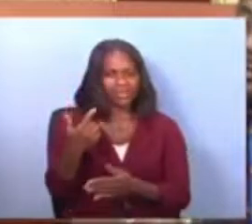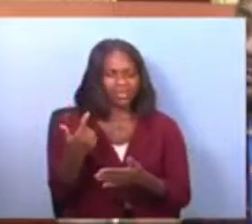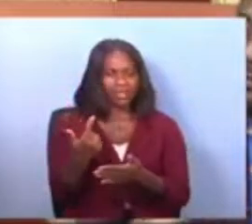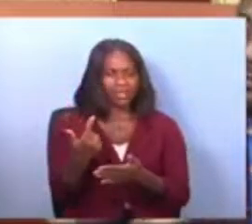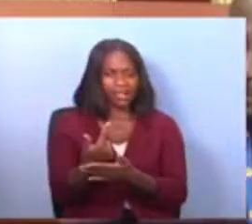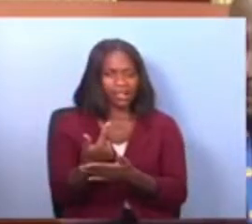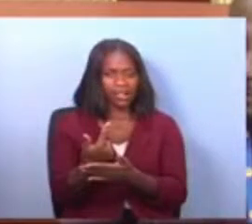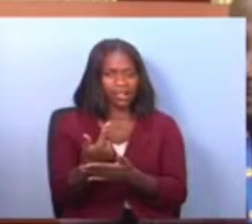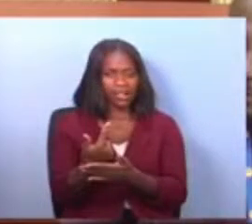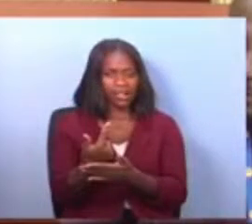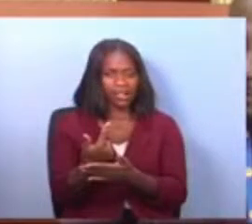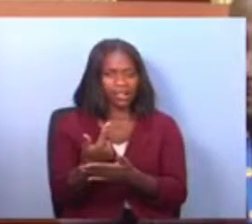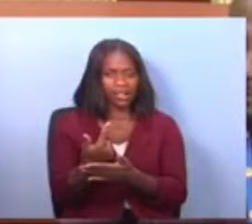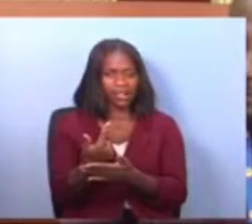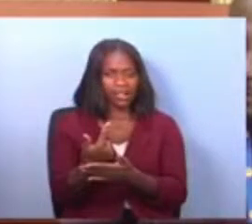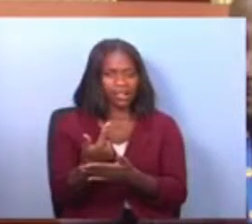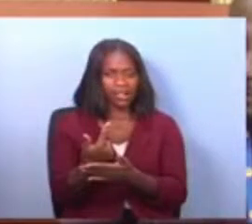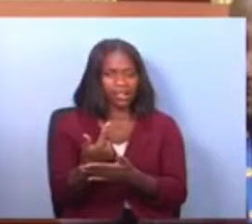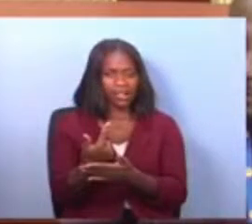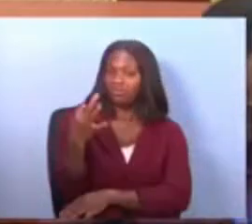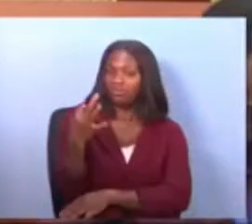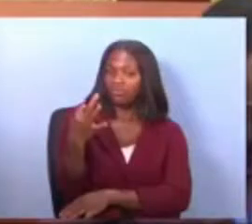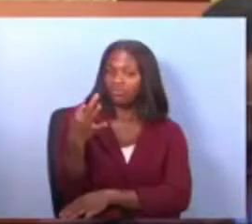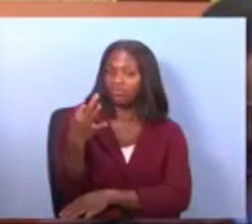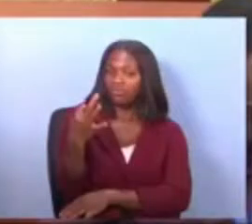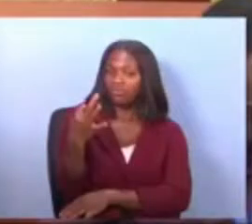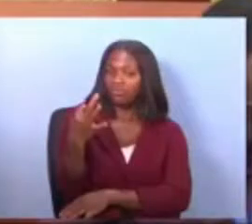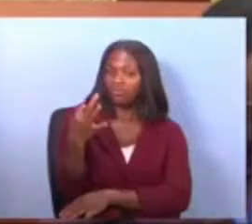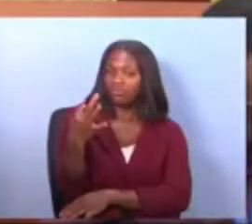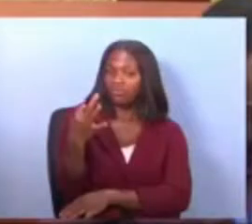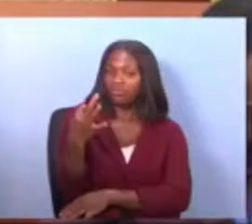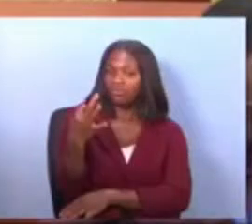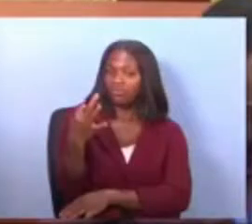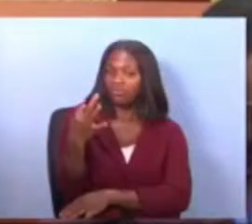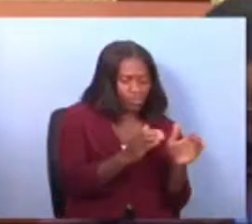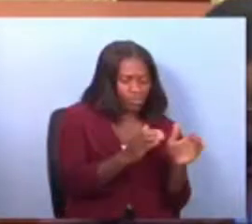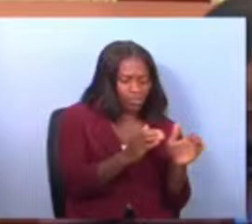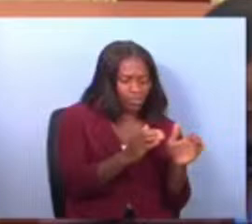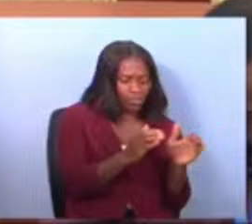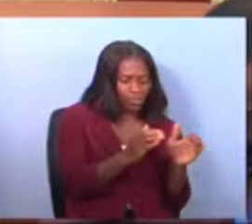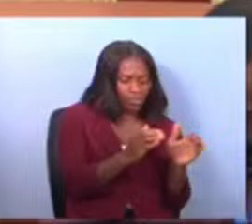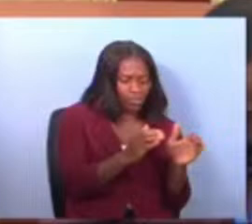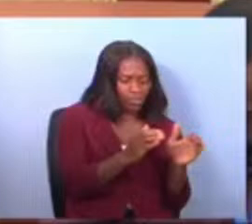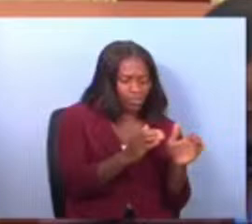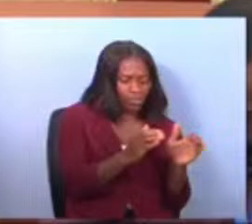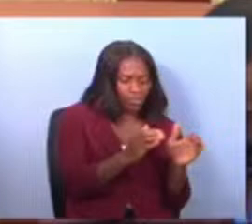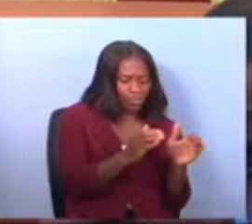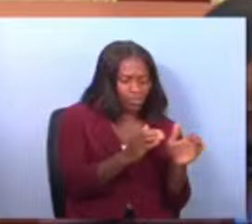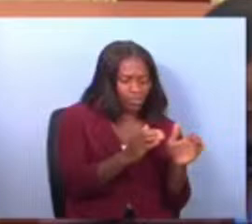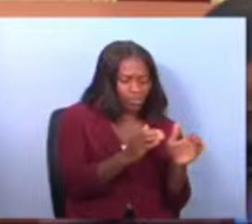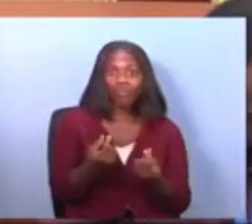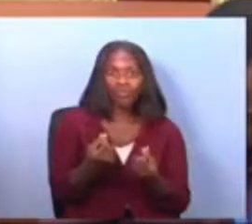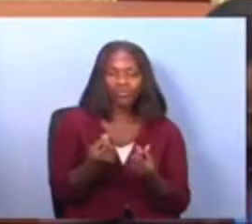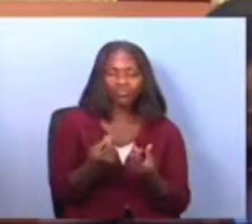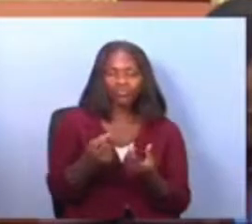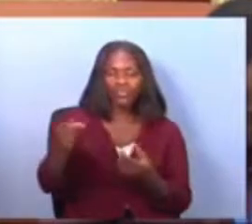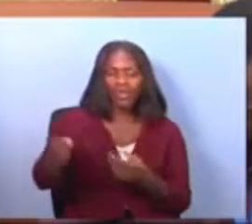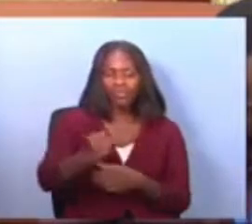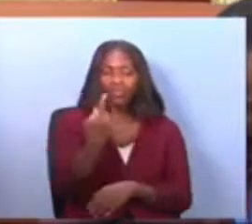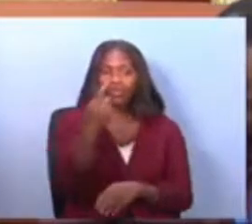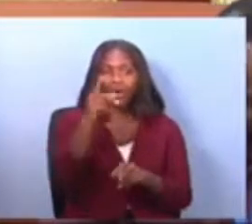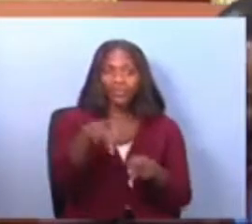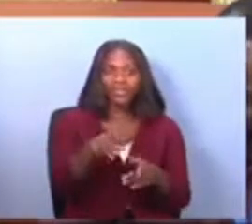parliament, they have engaged on both sides of the House, found it appropriate to elevate one of our own to direct the affairs of the